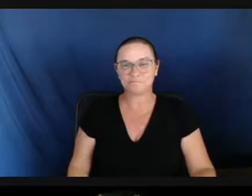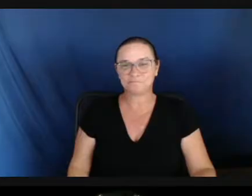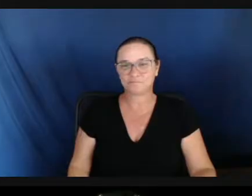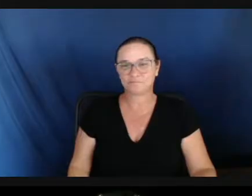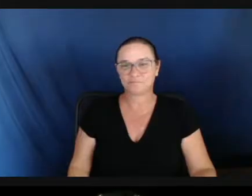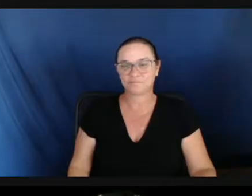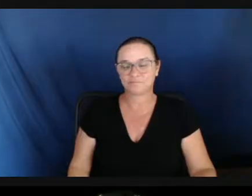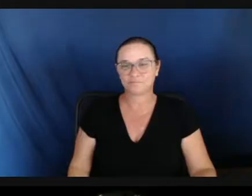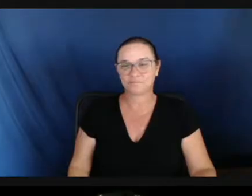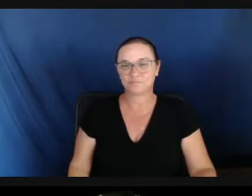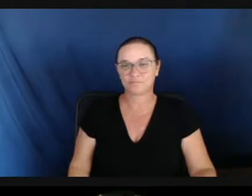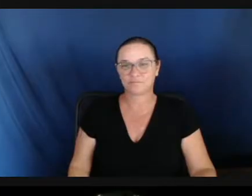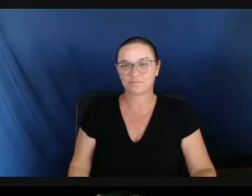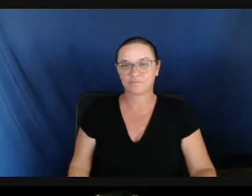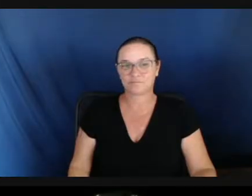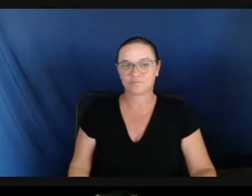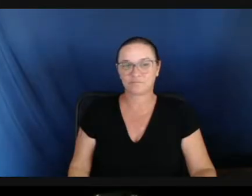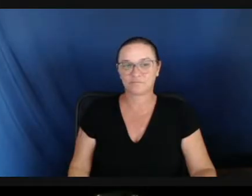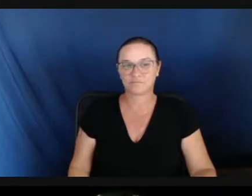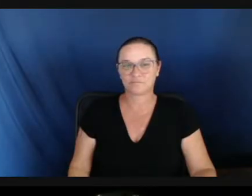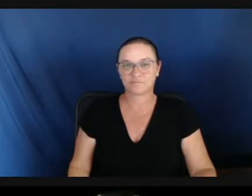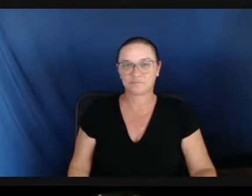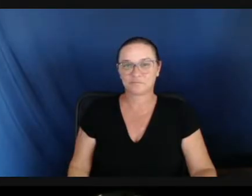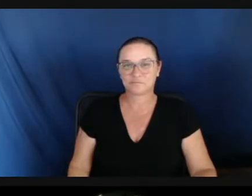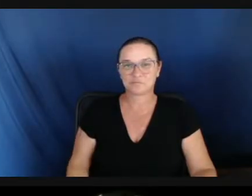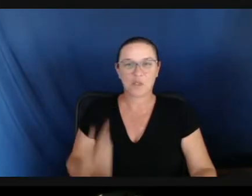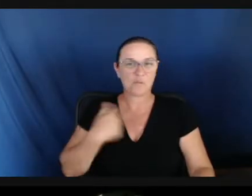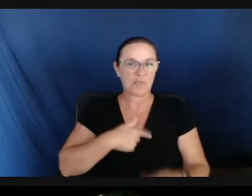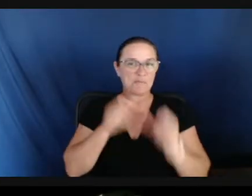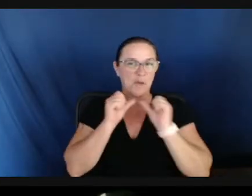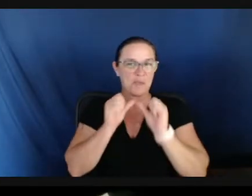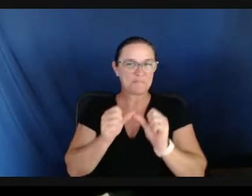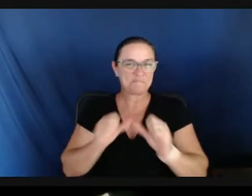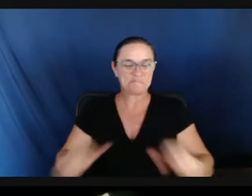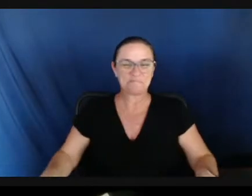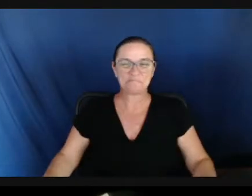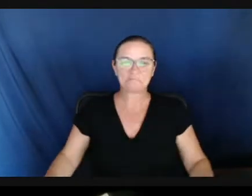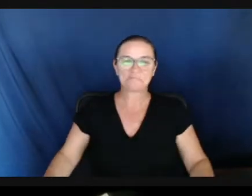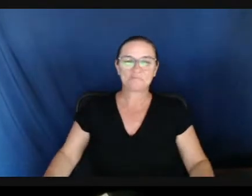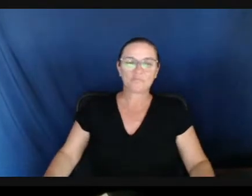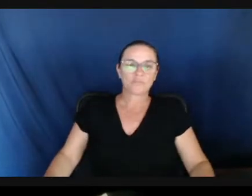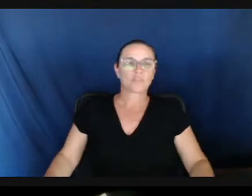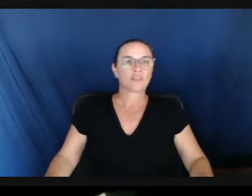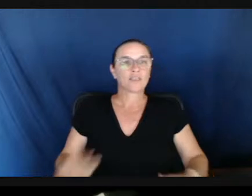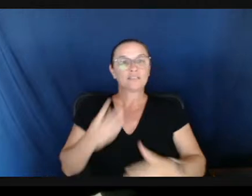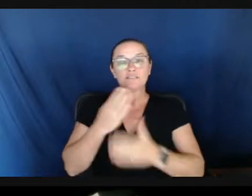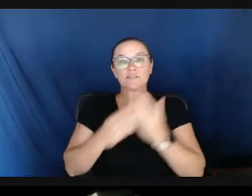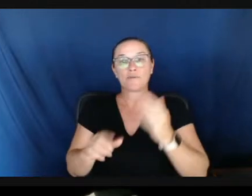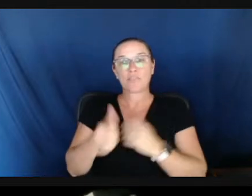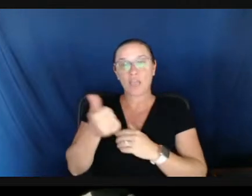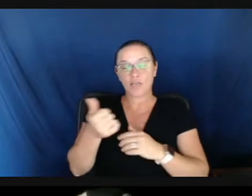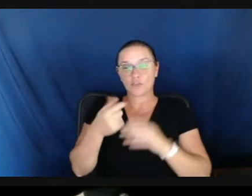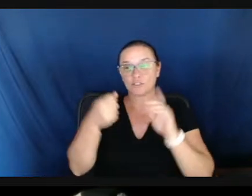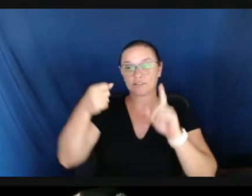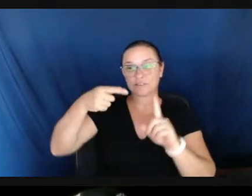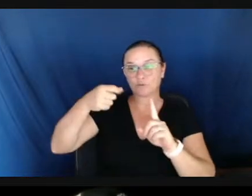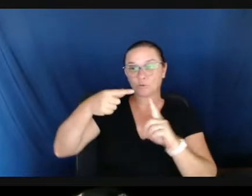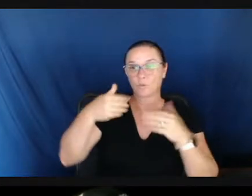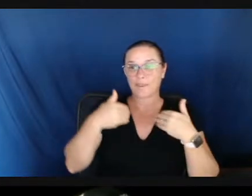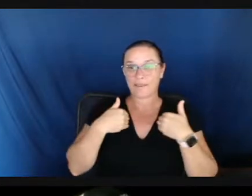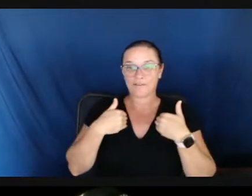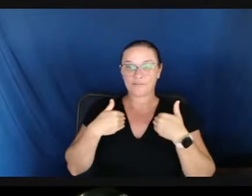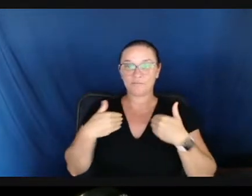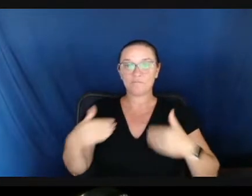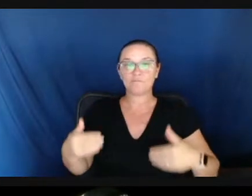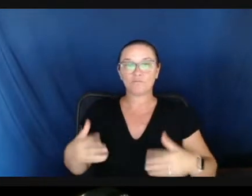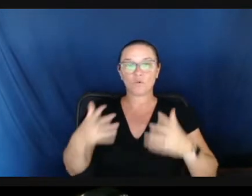Wow. All right, let's kind of try to keep it moving here. Let's look at some of the other signals that we have. So let me make sure this is as